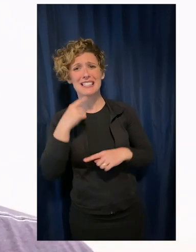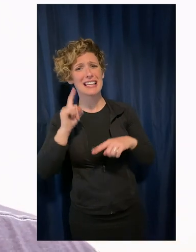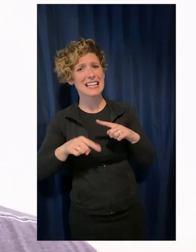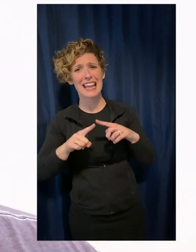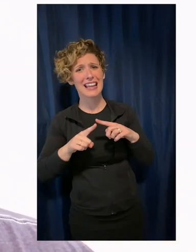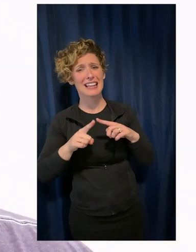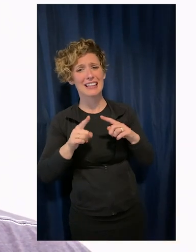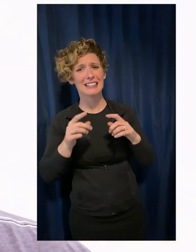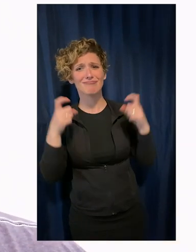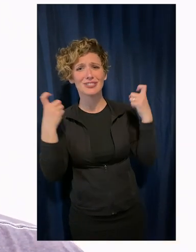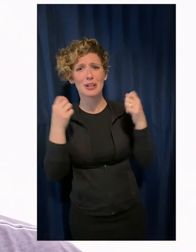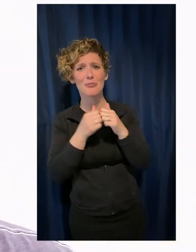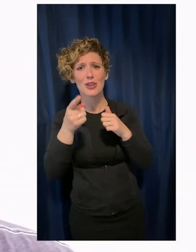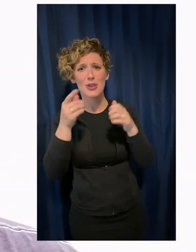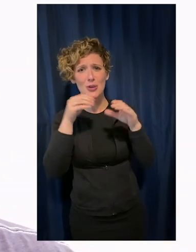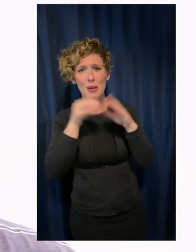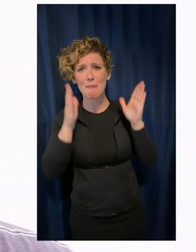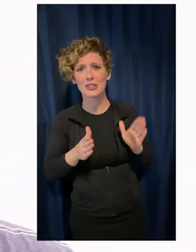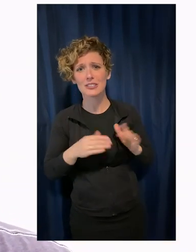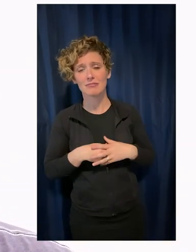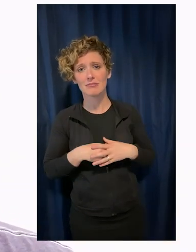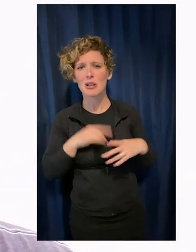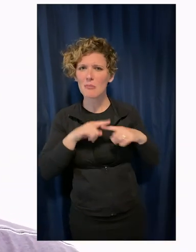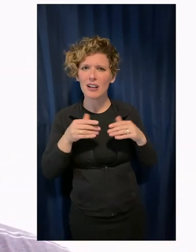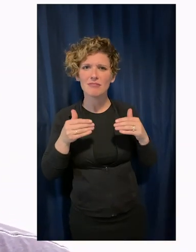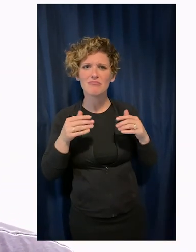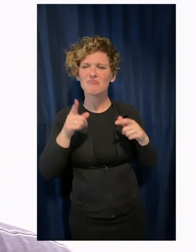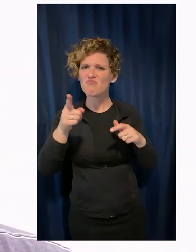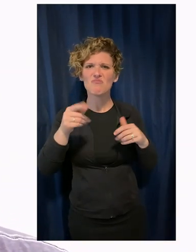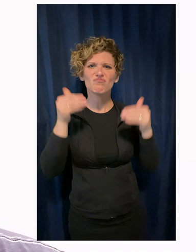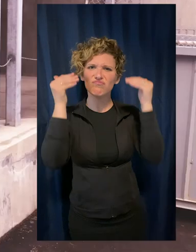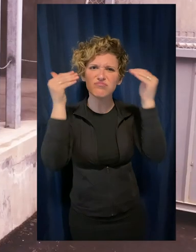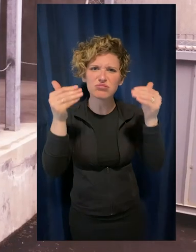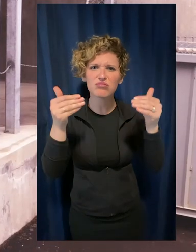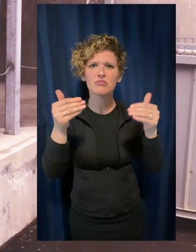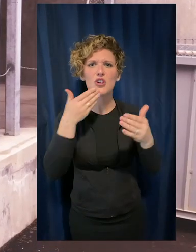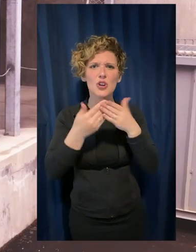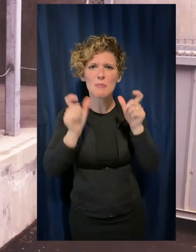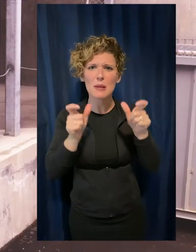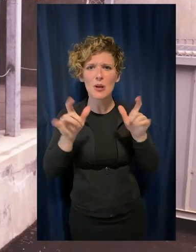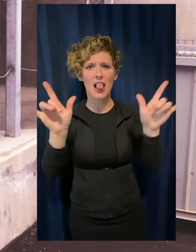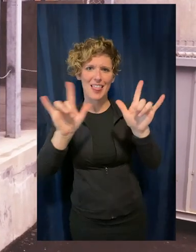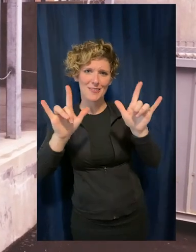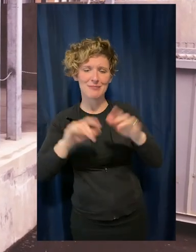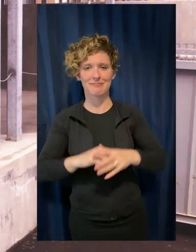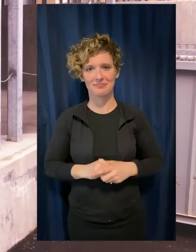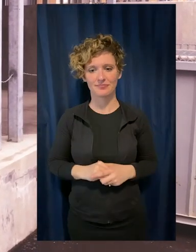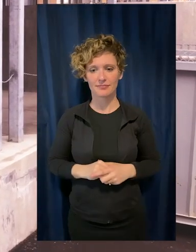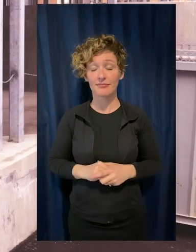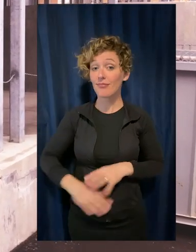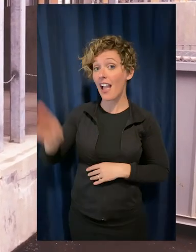you. Anyways, be good people. I love you. Peace. Hey, class of 2012 and